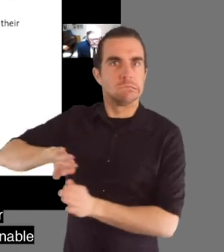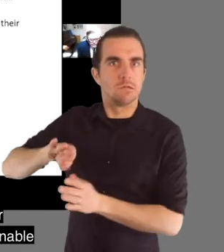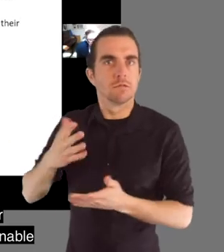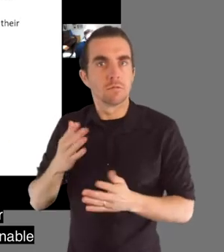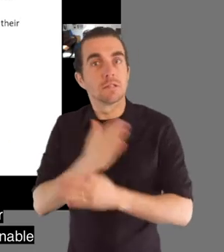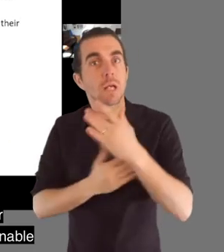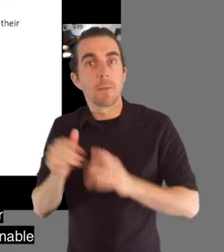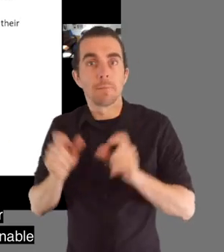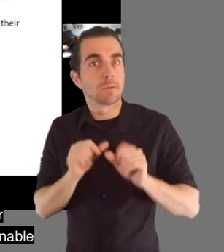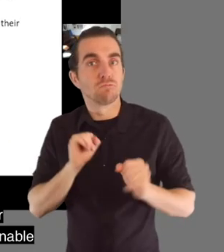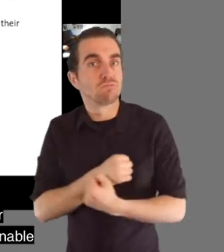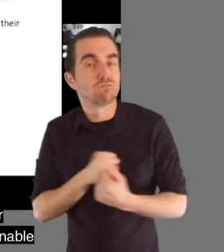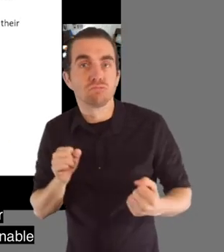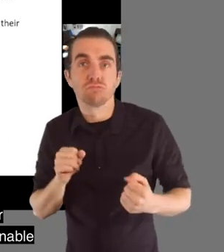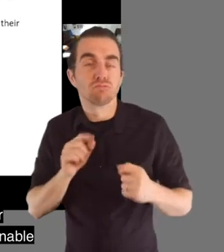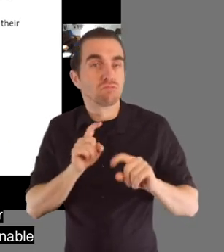fortune.